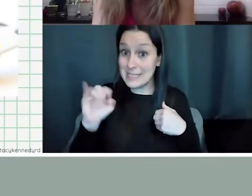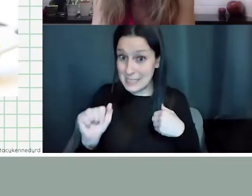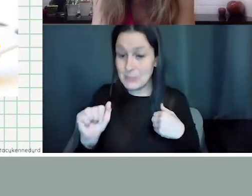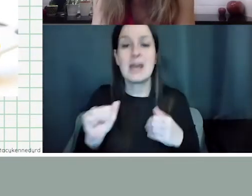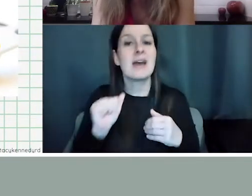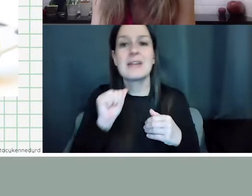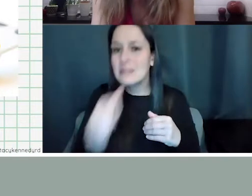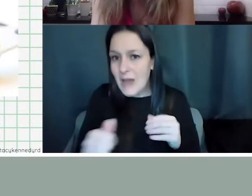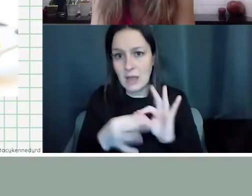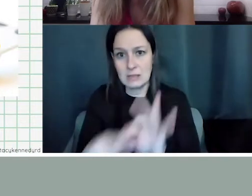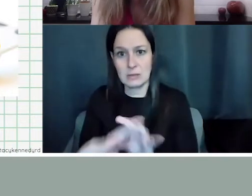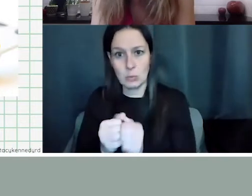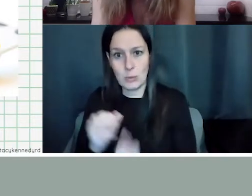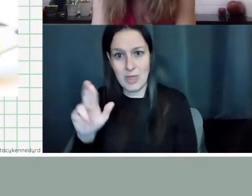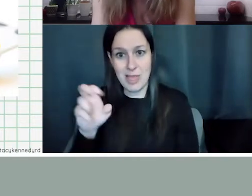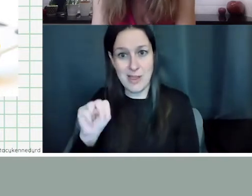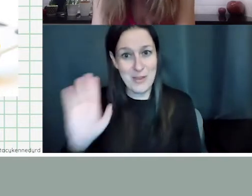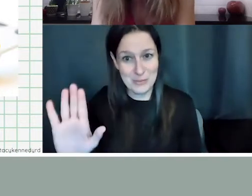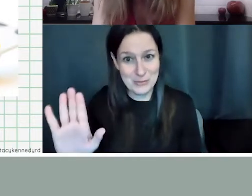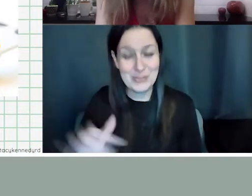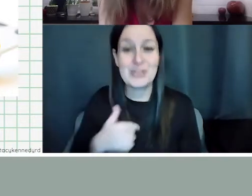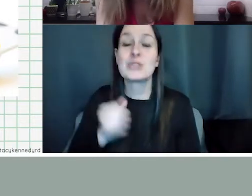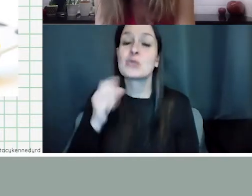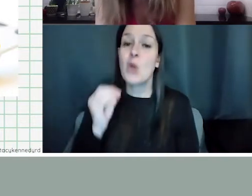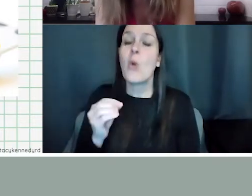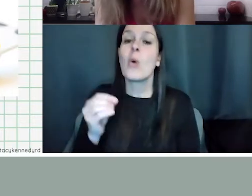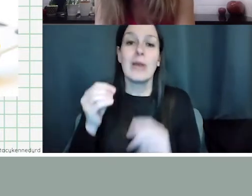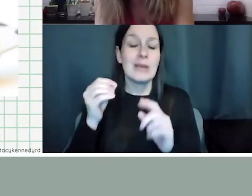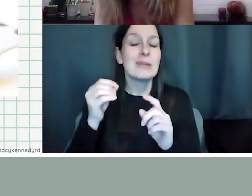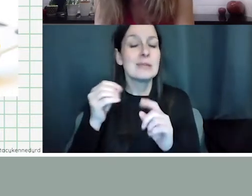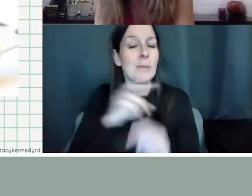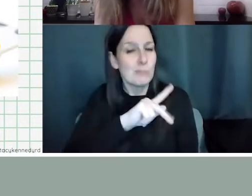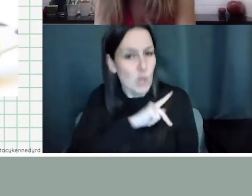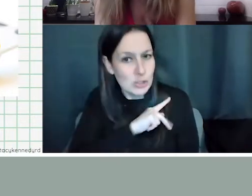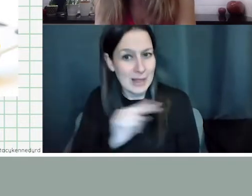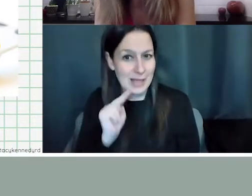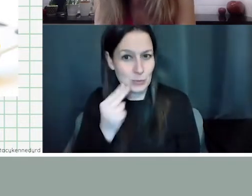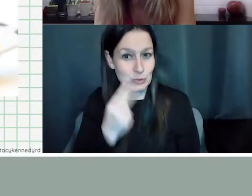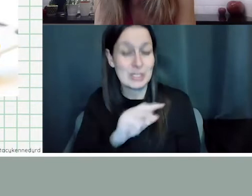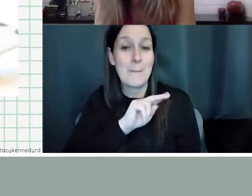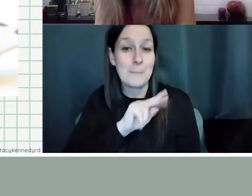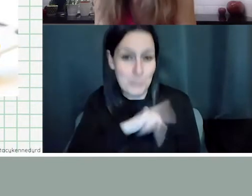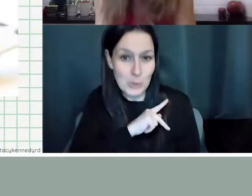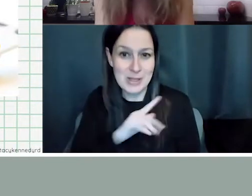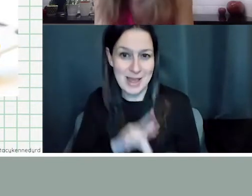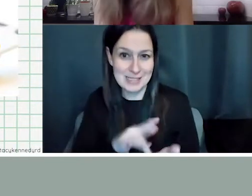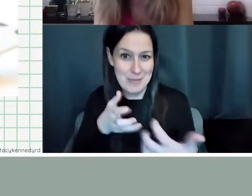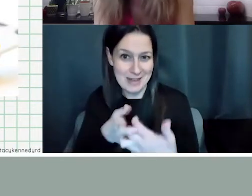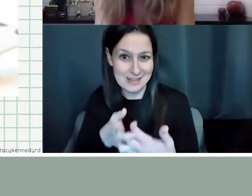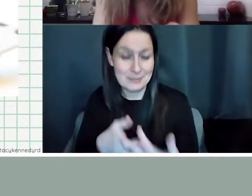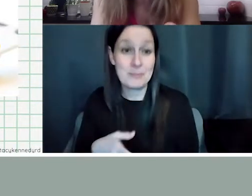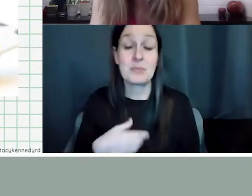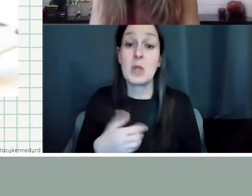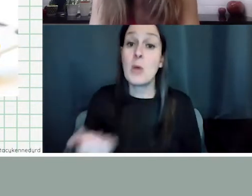iron deficiency. So again, the point here is that personalized nutrition, personalized medicine. Multivitamins, we're